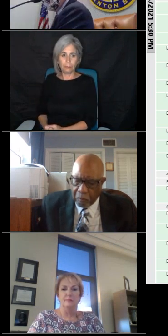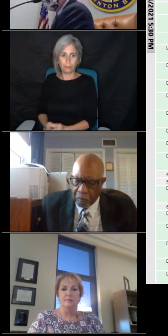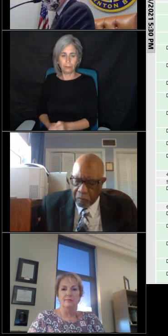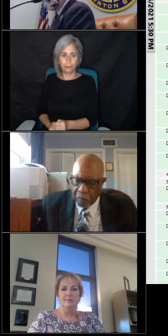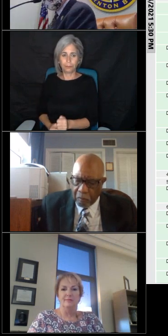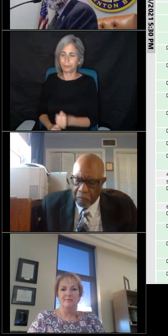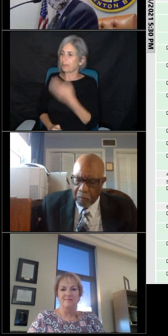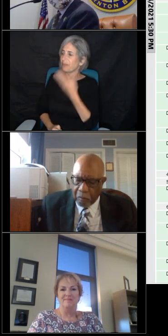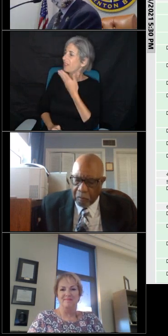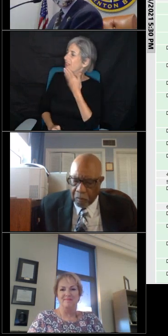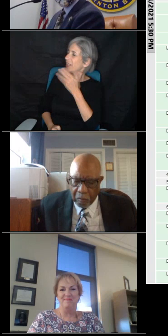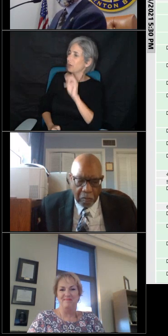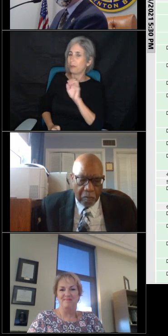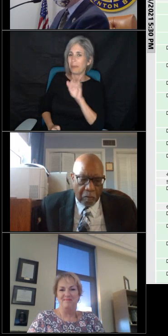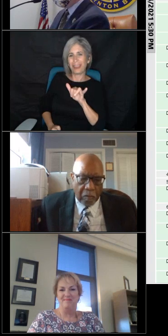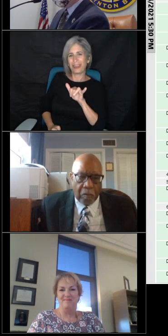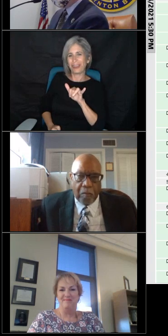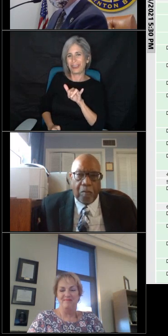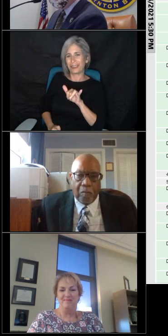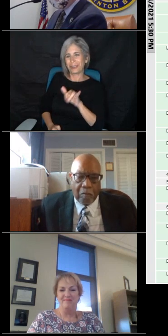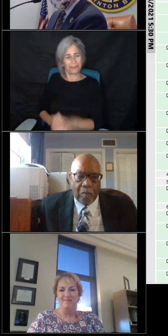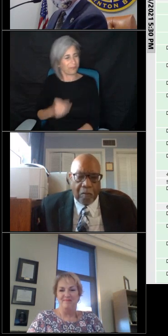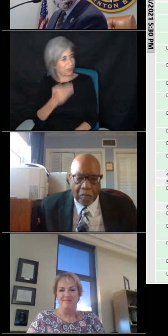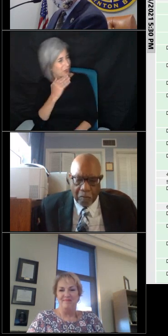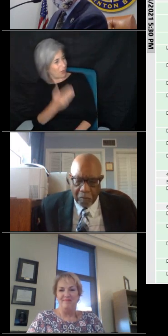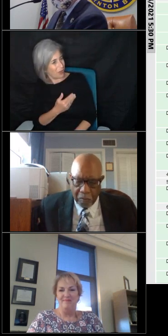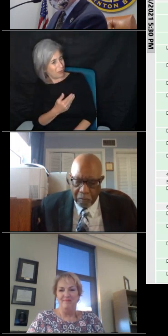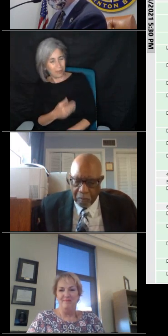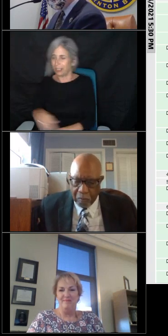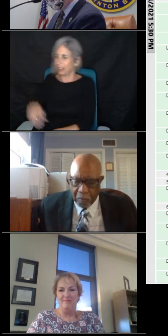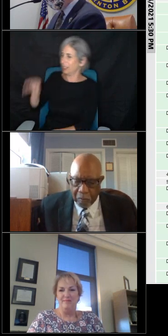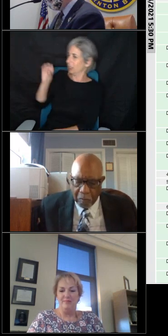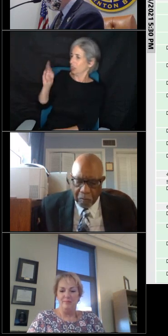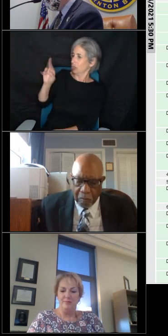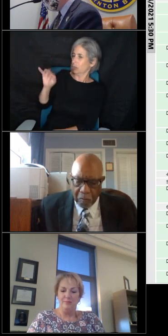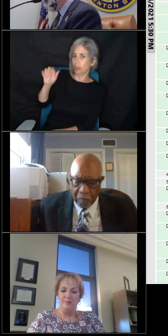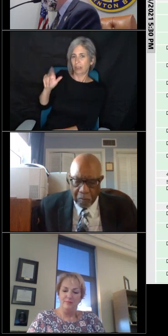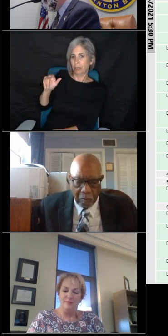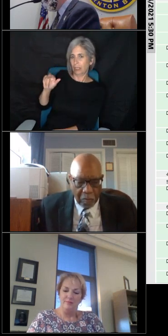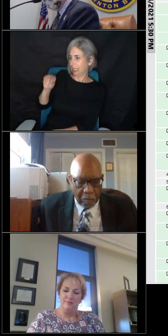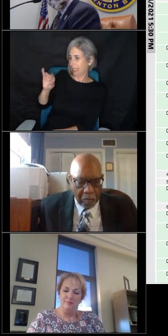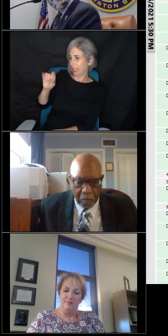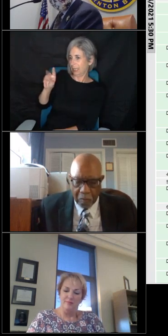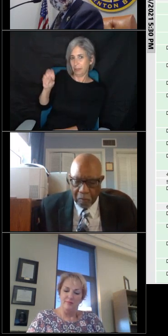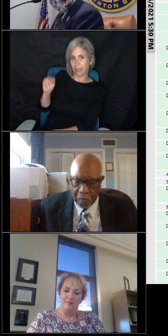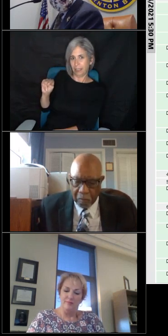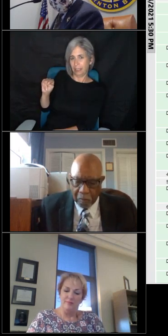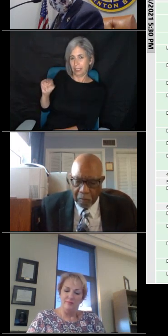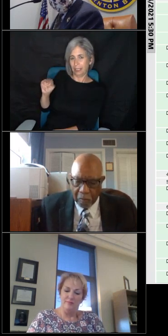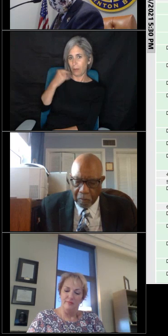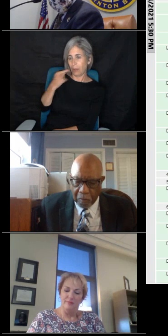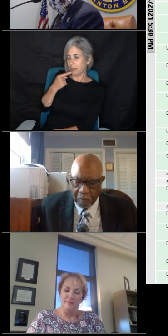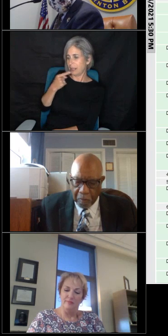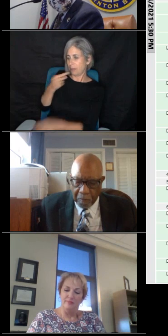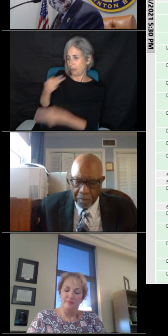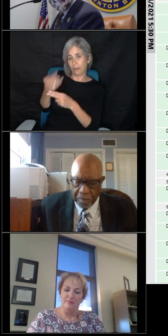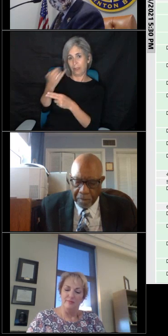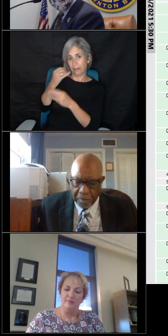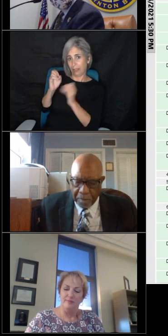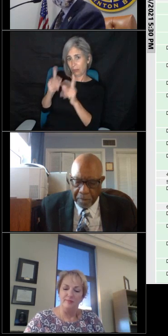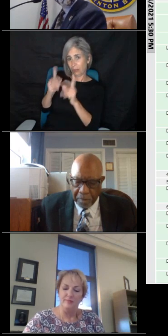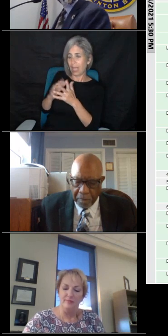Thank you, Mayor. You're welcome. This is Crystal Gibson. I just wanted to say a couple of words, if that's okay. I